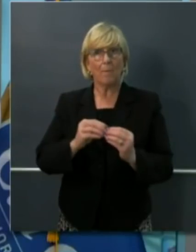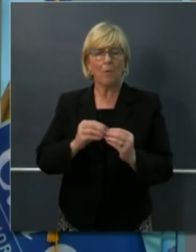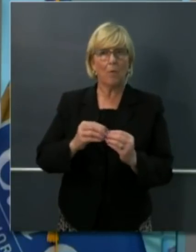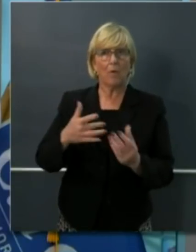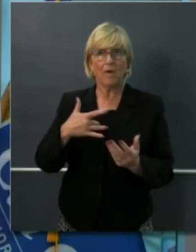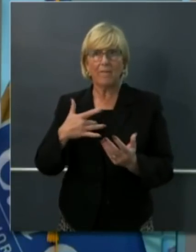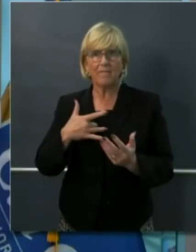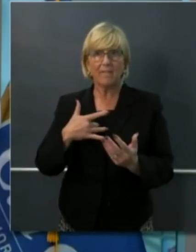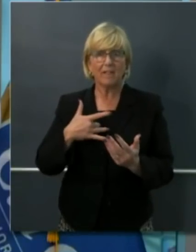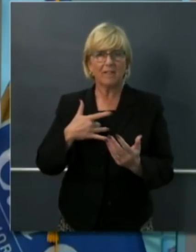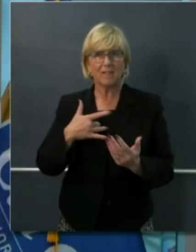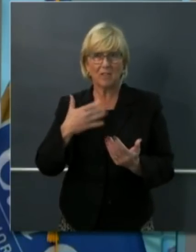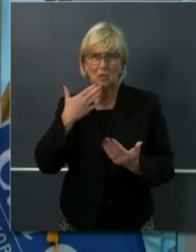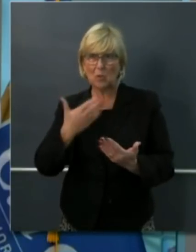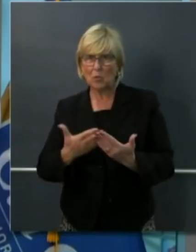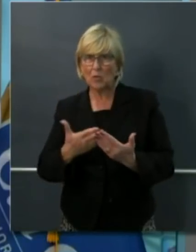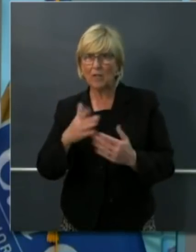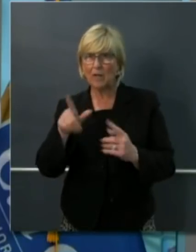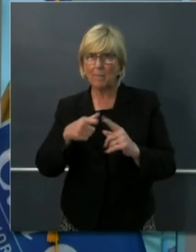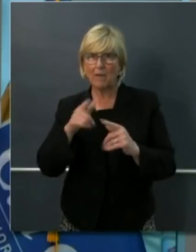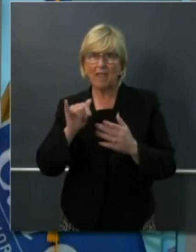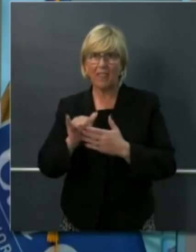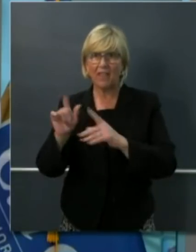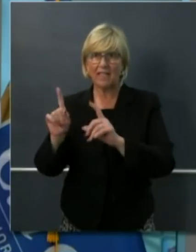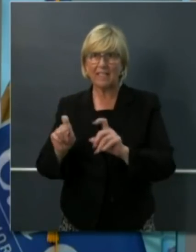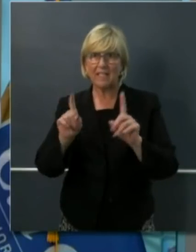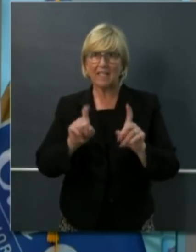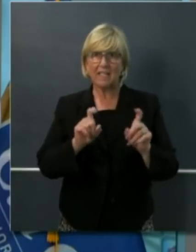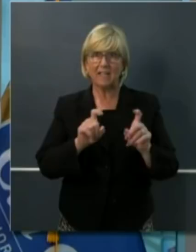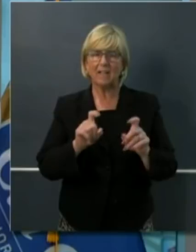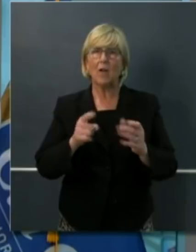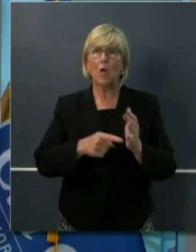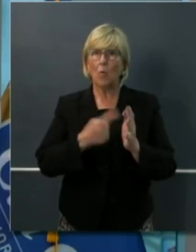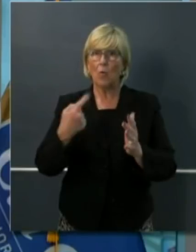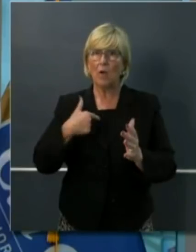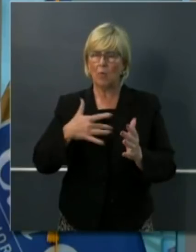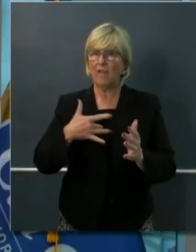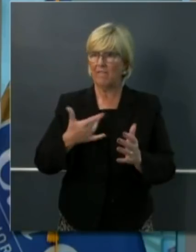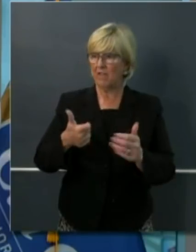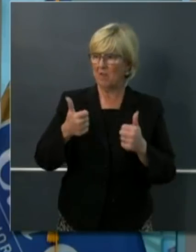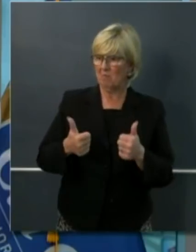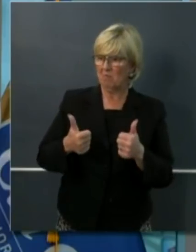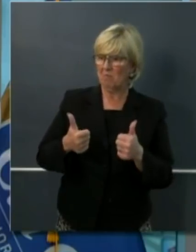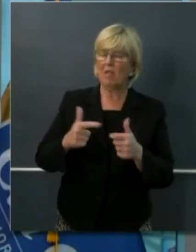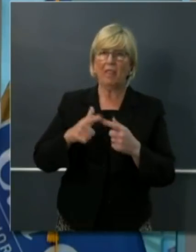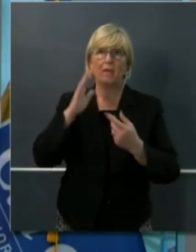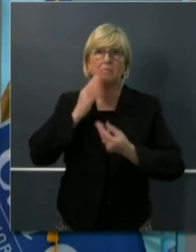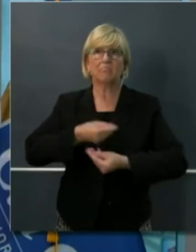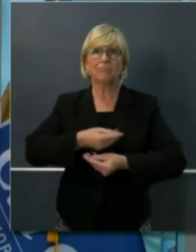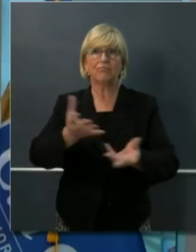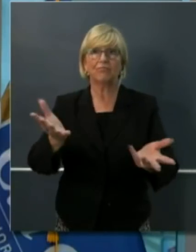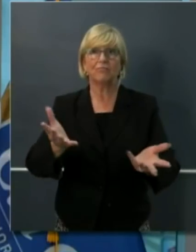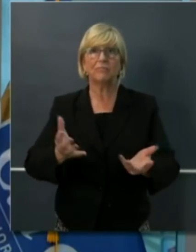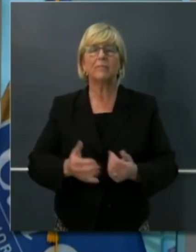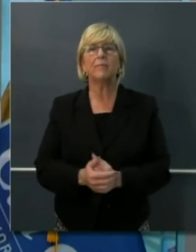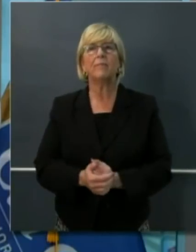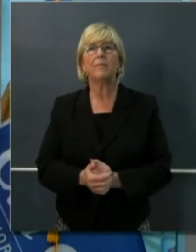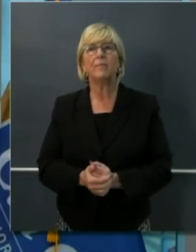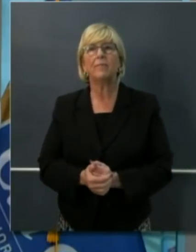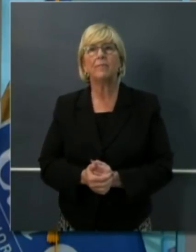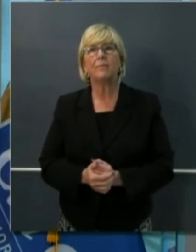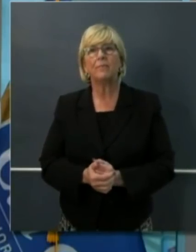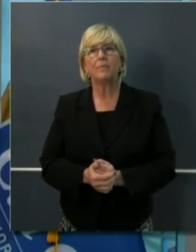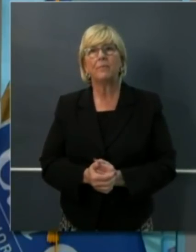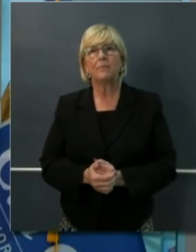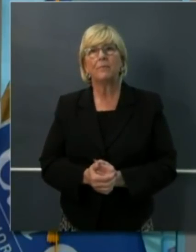to use that modality in California, we will communicate that clearly and assertively. We also